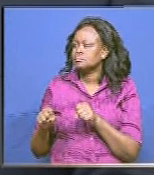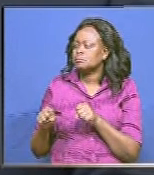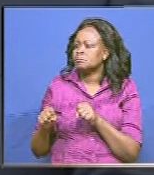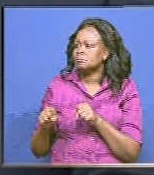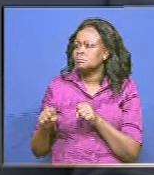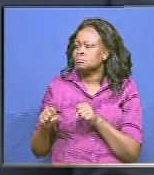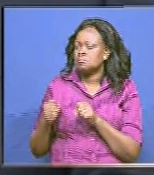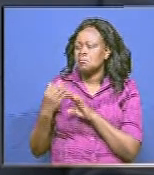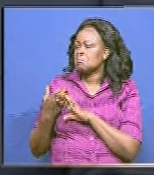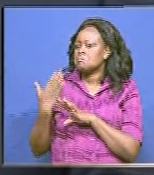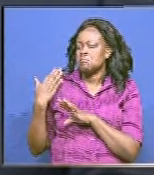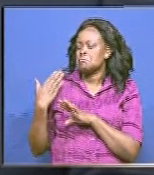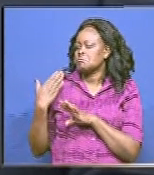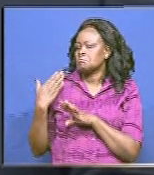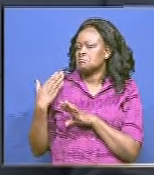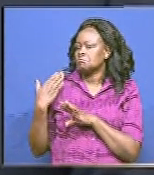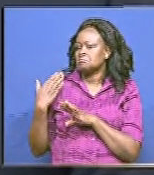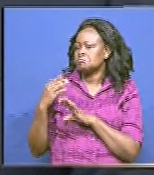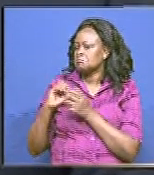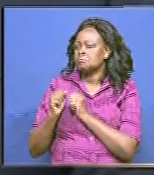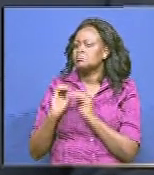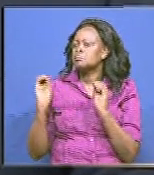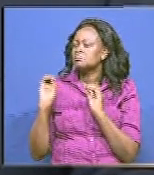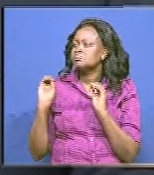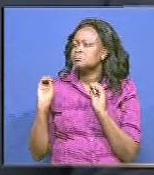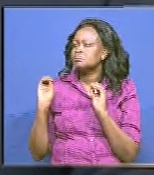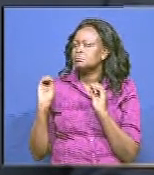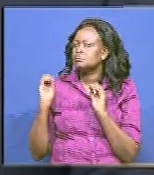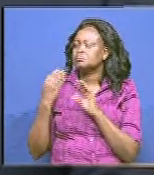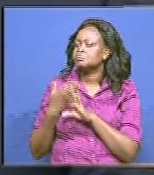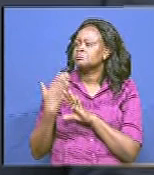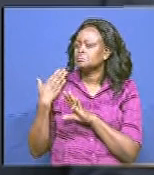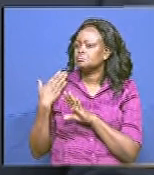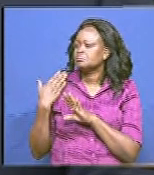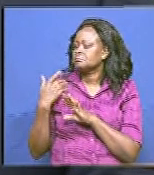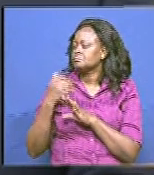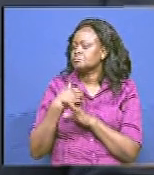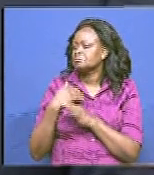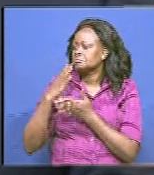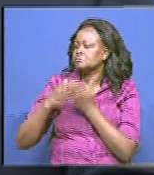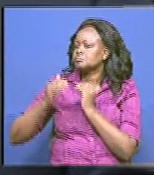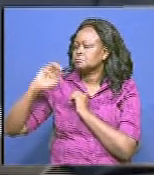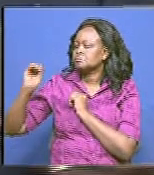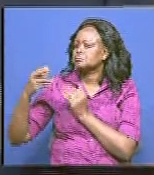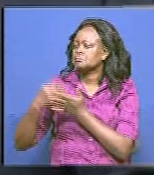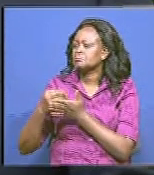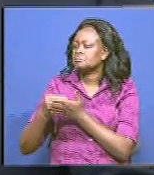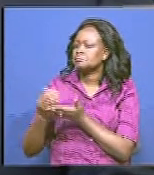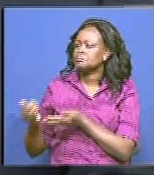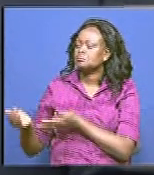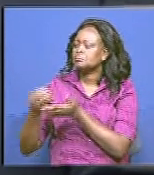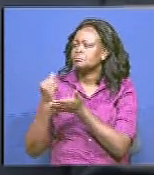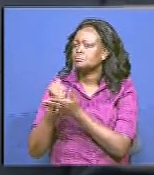We hadn't gone to automation. We hadn't yet put in the sub-county revenue collection